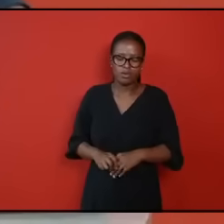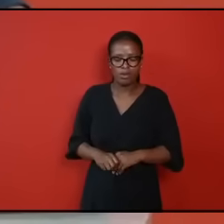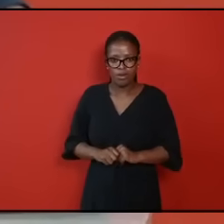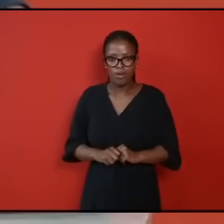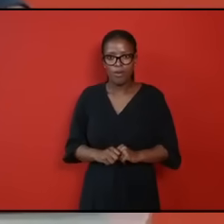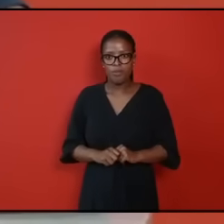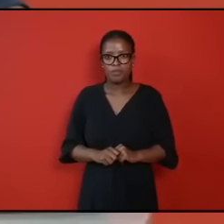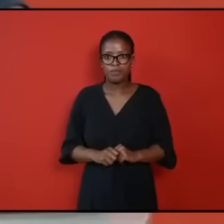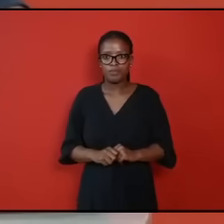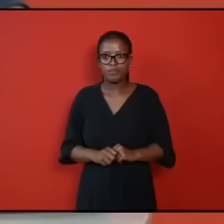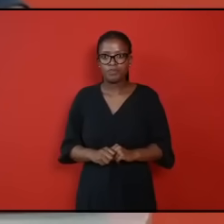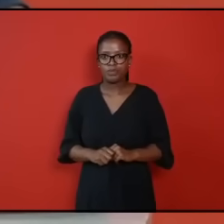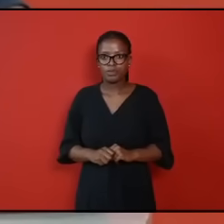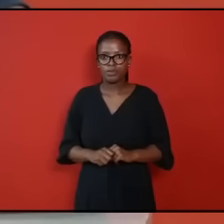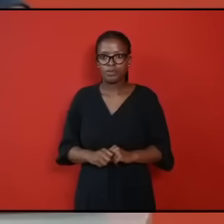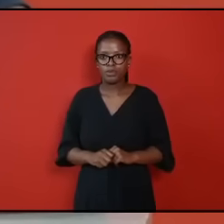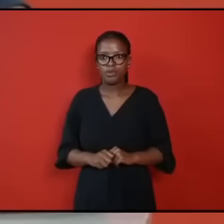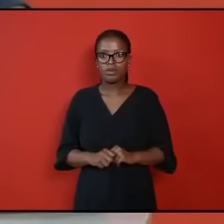Why